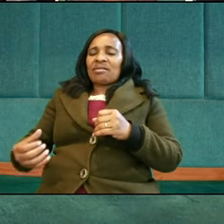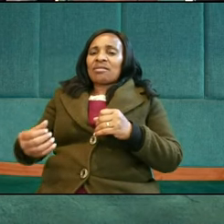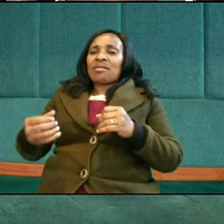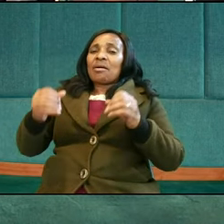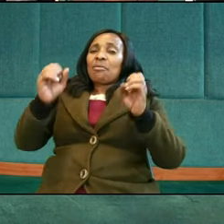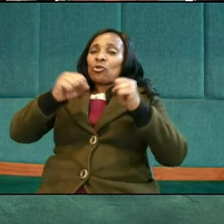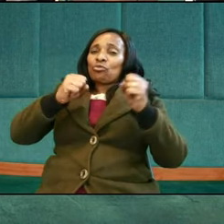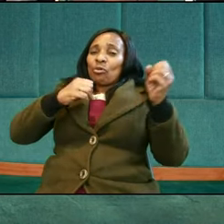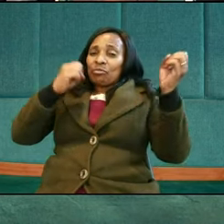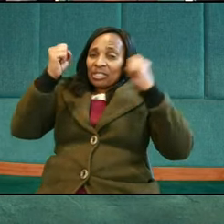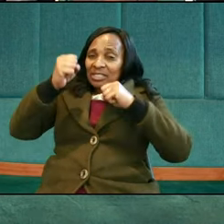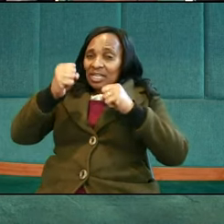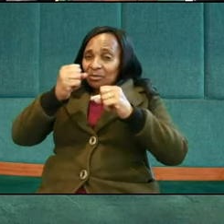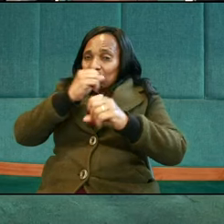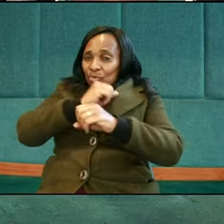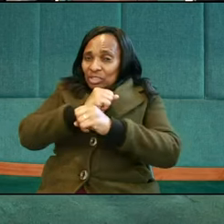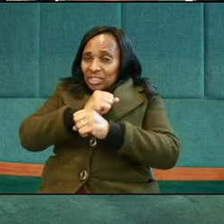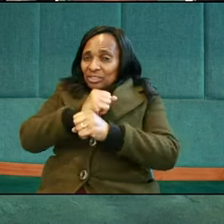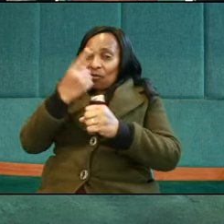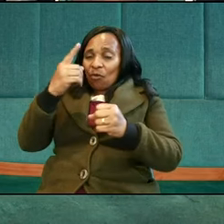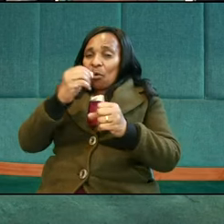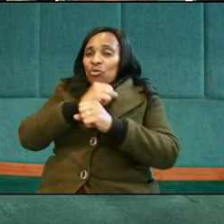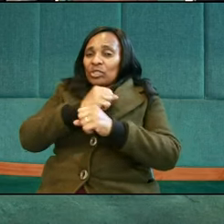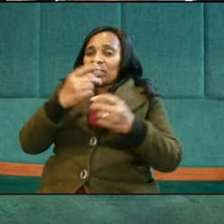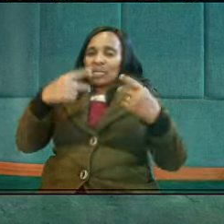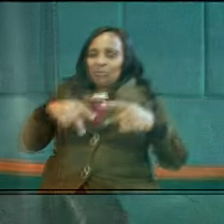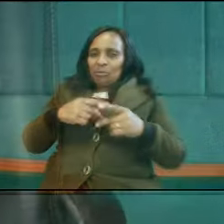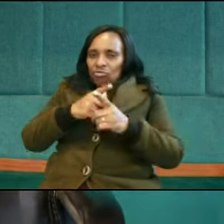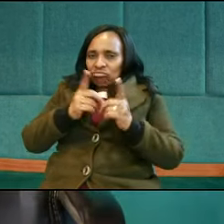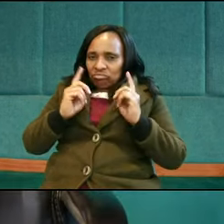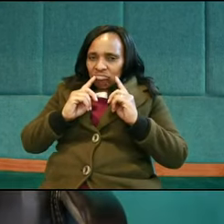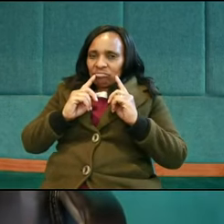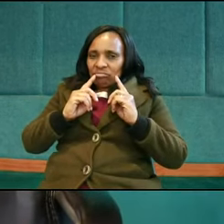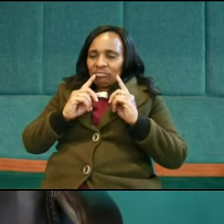military strength and protection is for protection of the people.